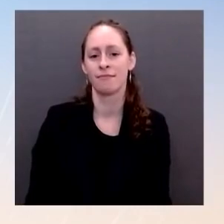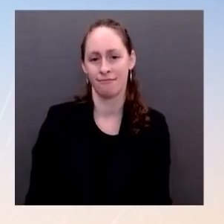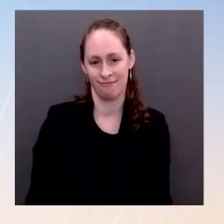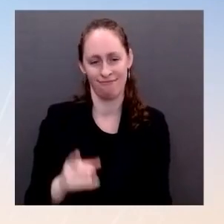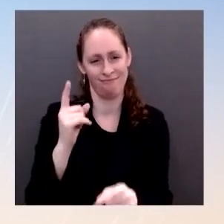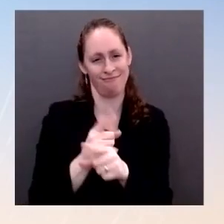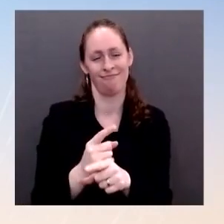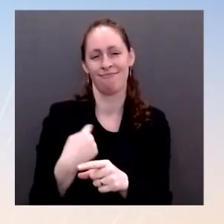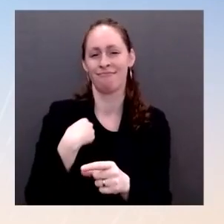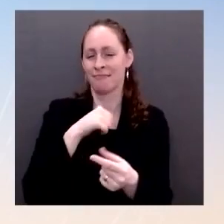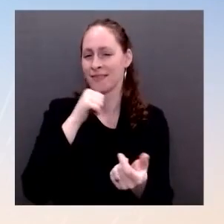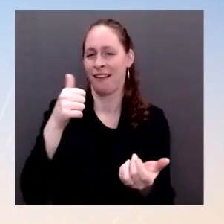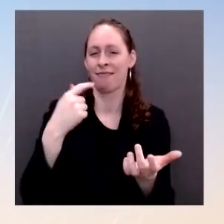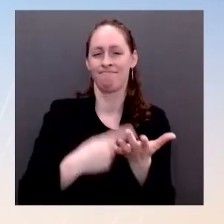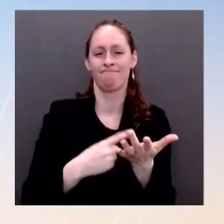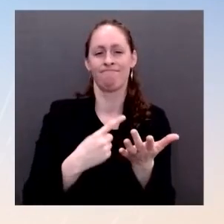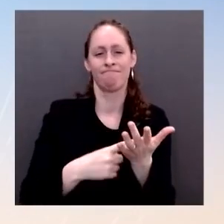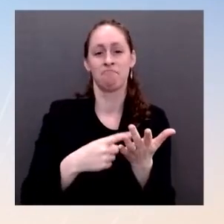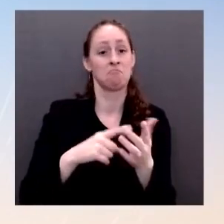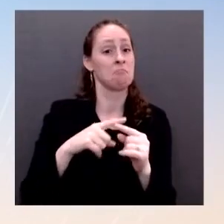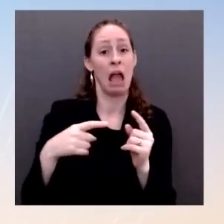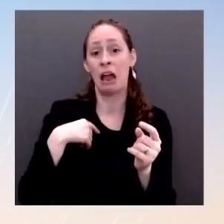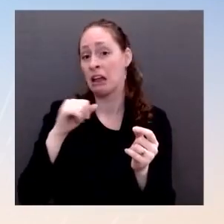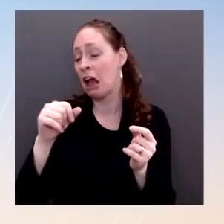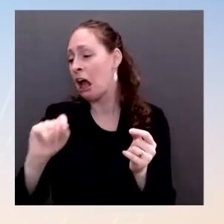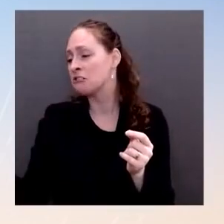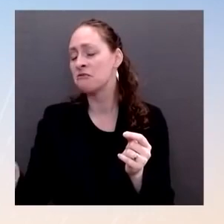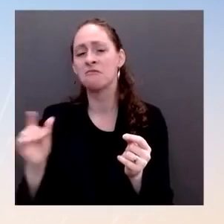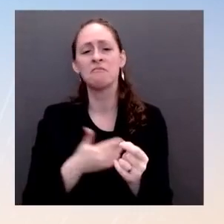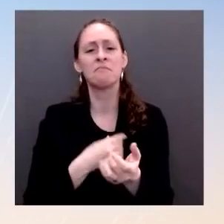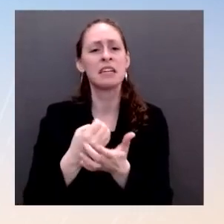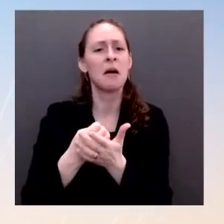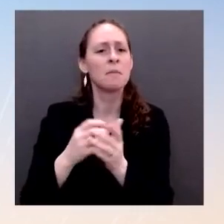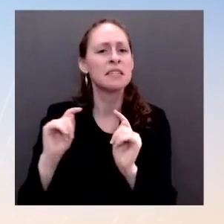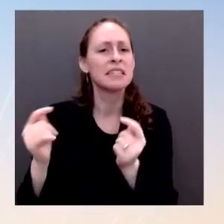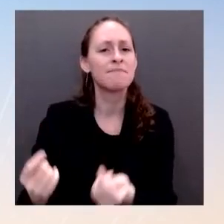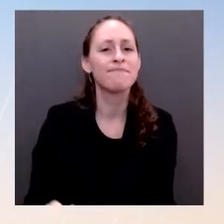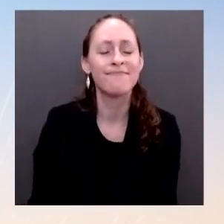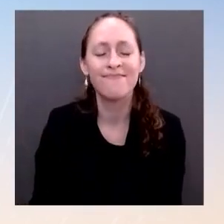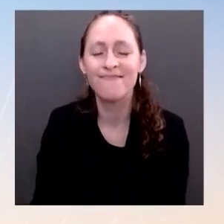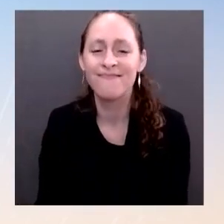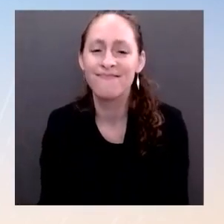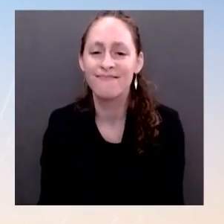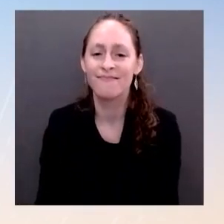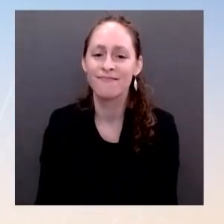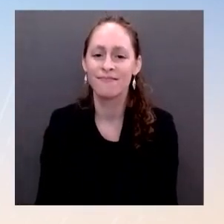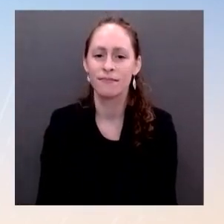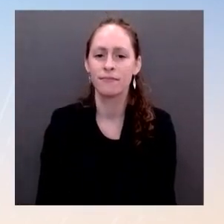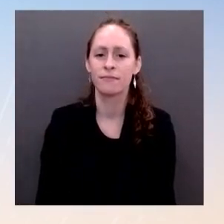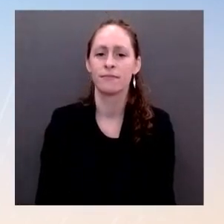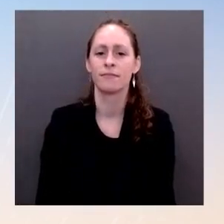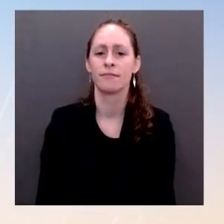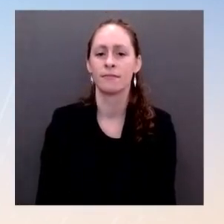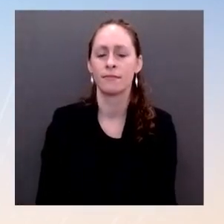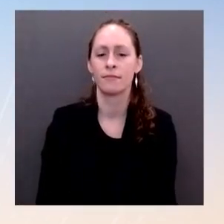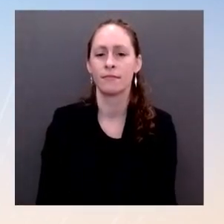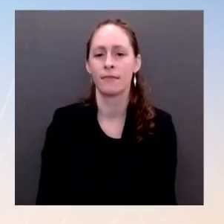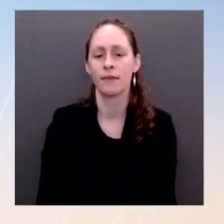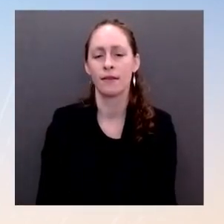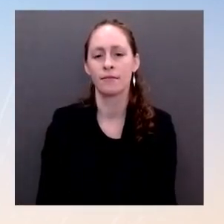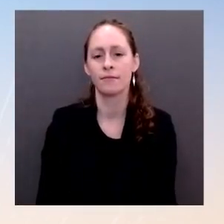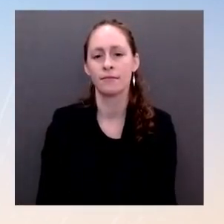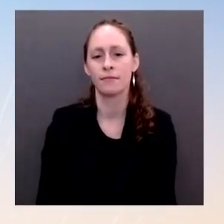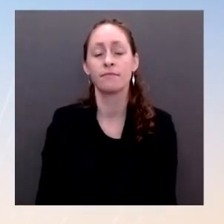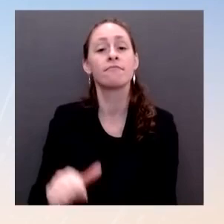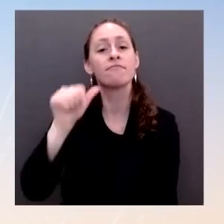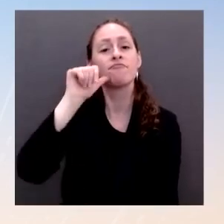see. The Times yesterday had a report about some internal memos, but they also said that there was, that you guys are setting up executive actions